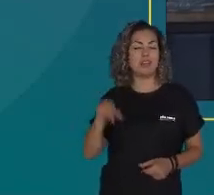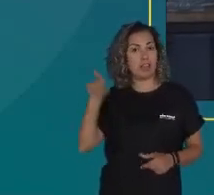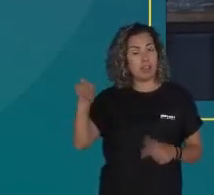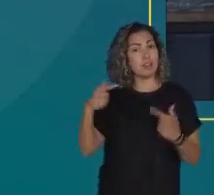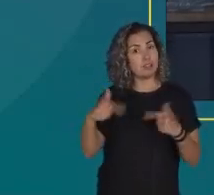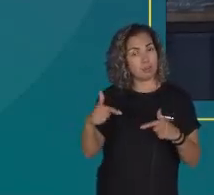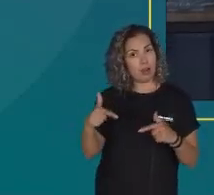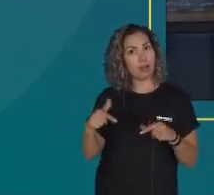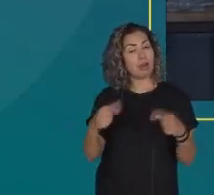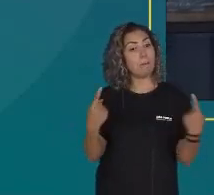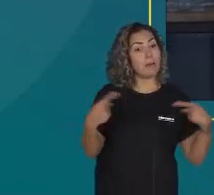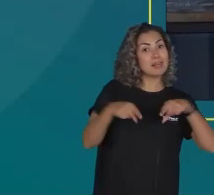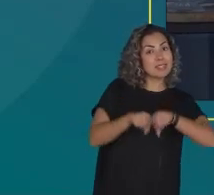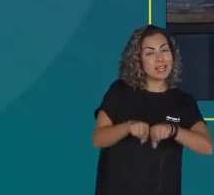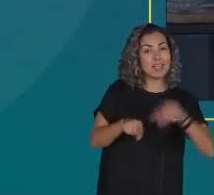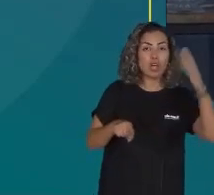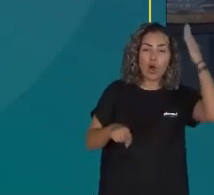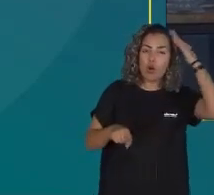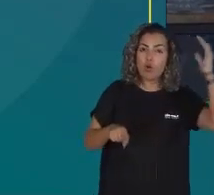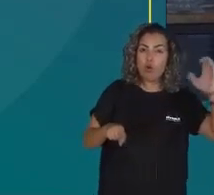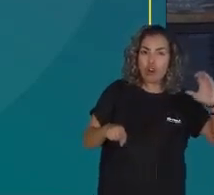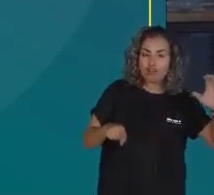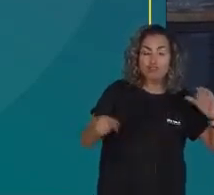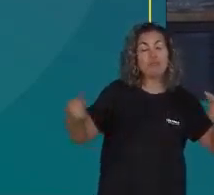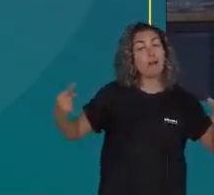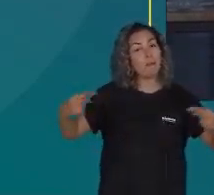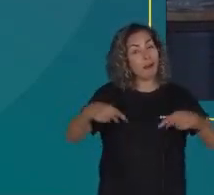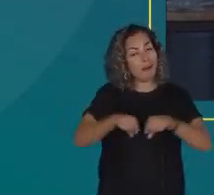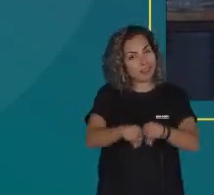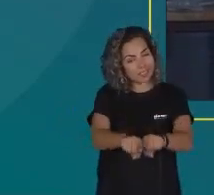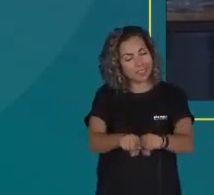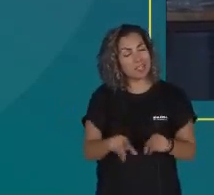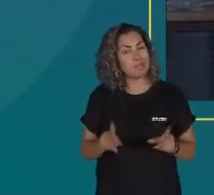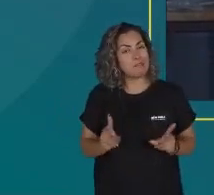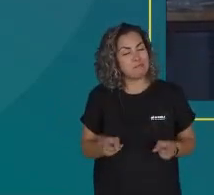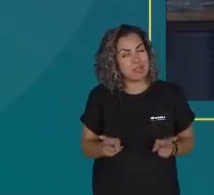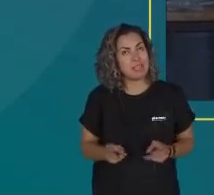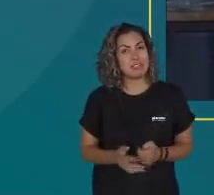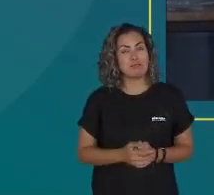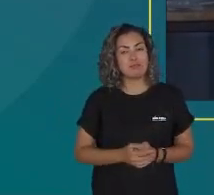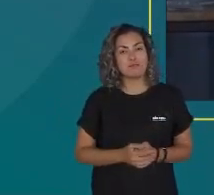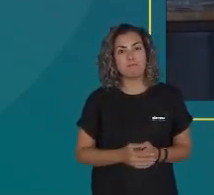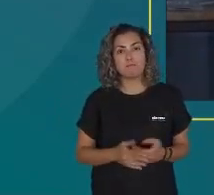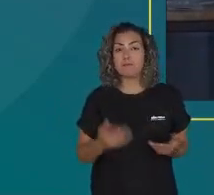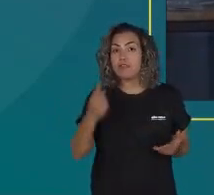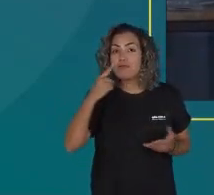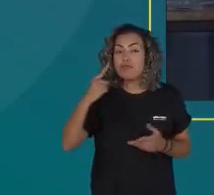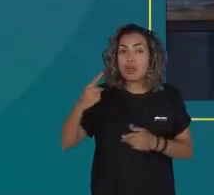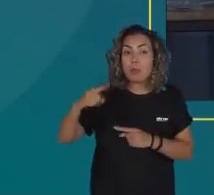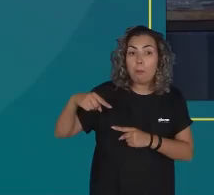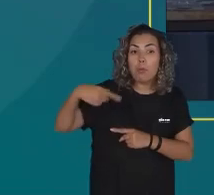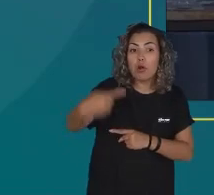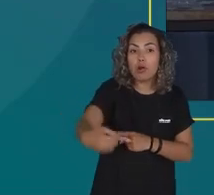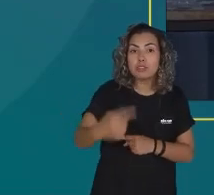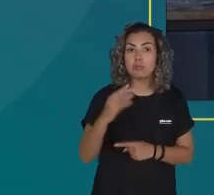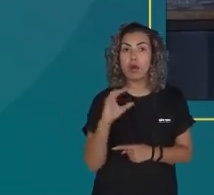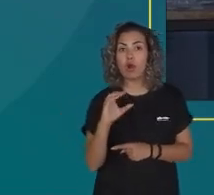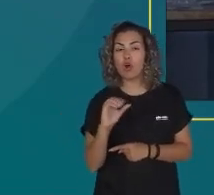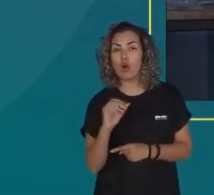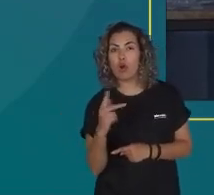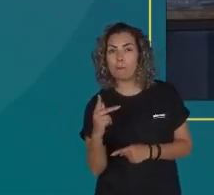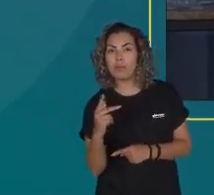cities before you for the upcoming COP16. The world's eyes are on Cali, and